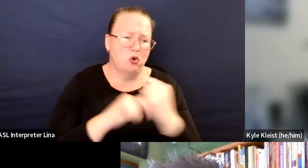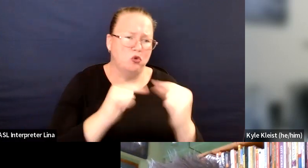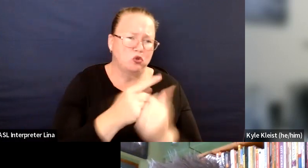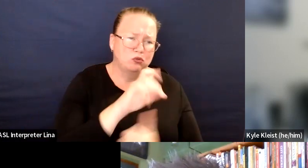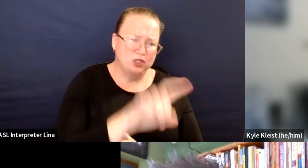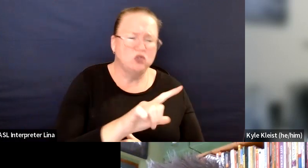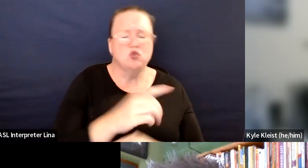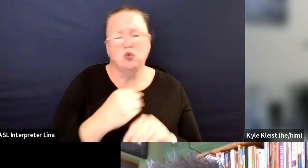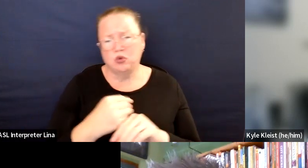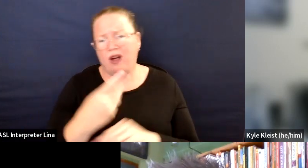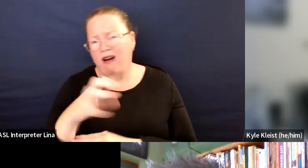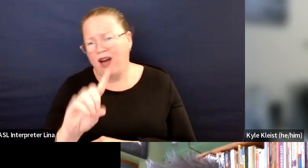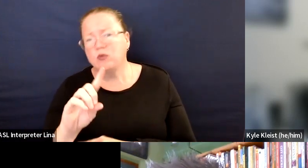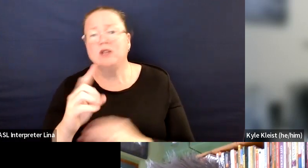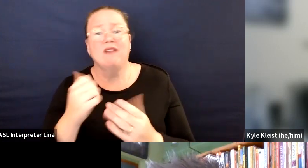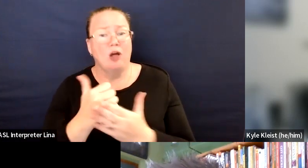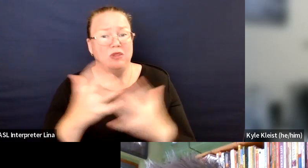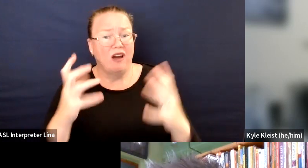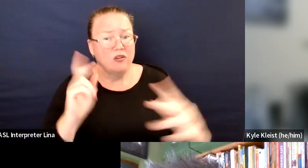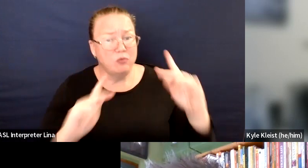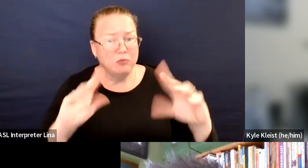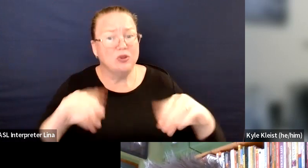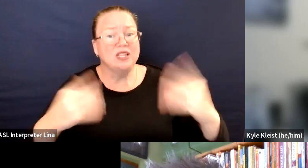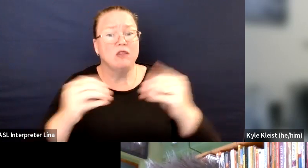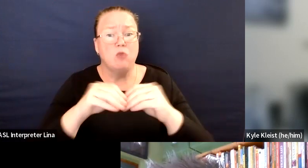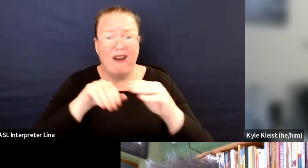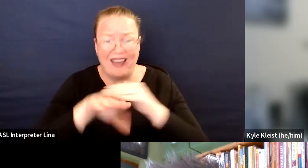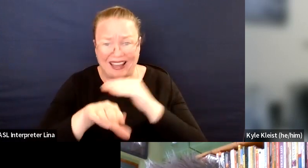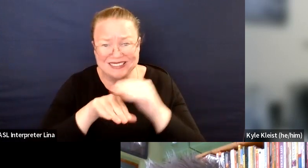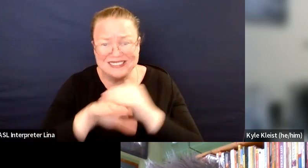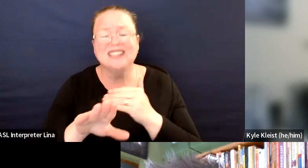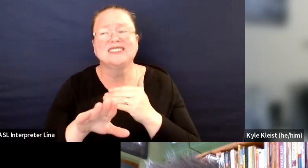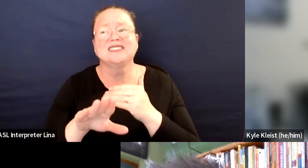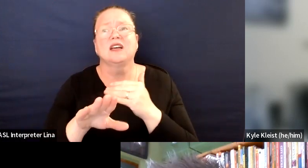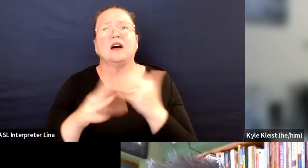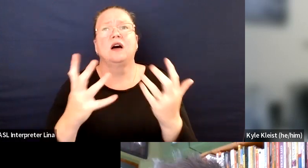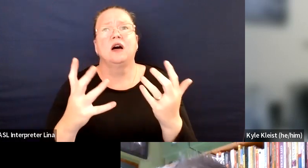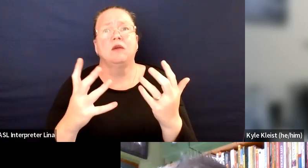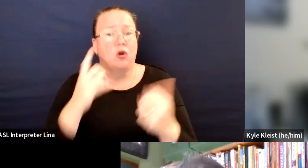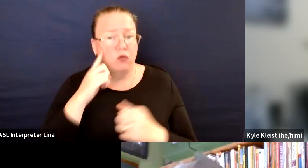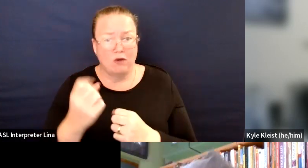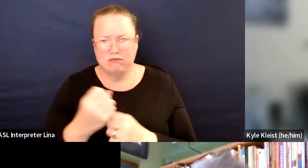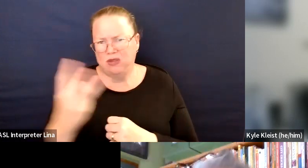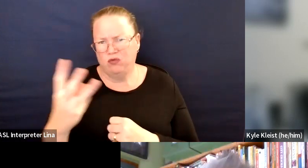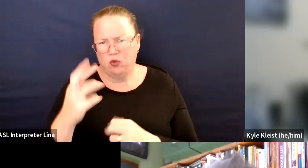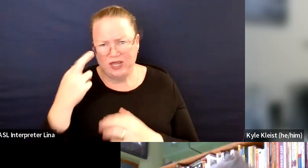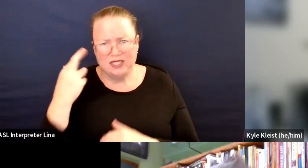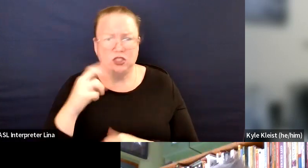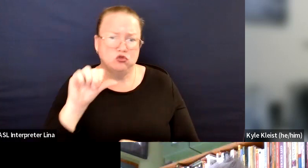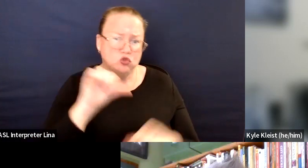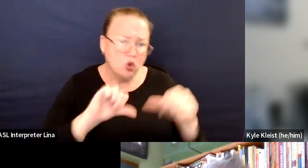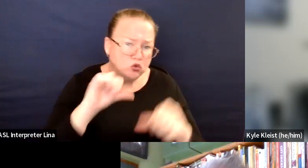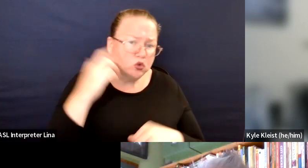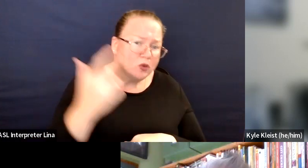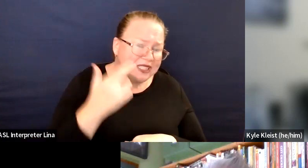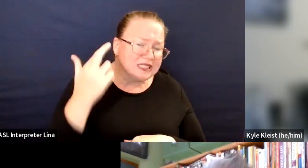has helped a lot of people because it does give more access. It does for like several reasons, social reasons.